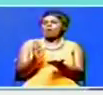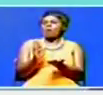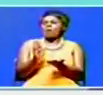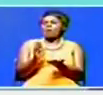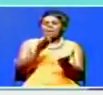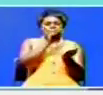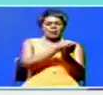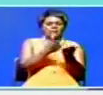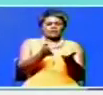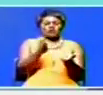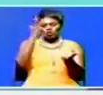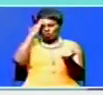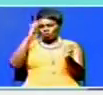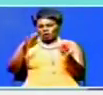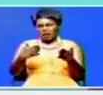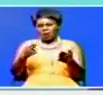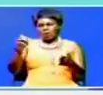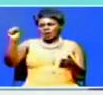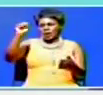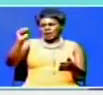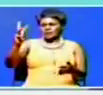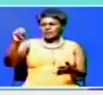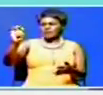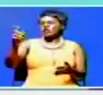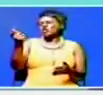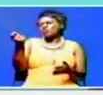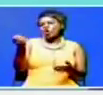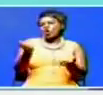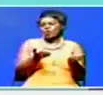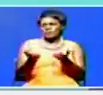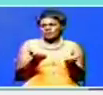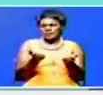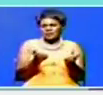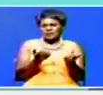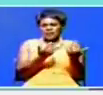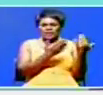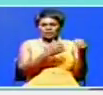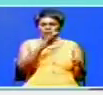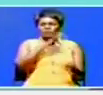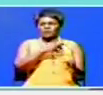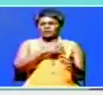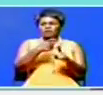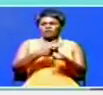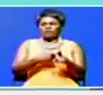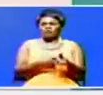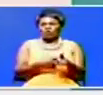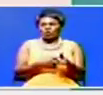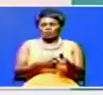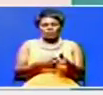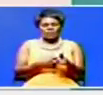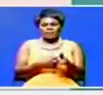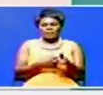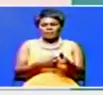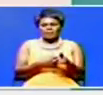is predominantly an SME and retail bank. We expect to benefit a lot from this suite. I think